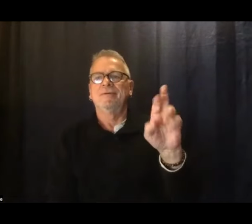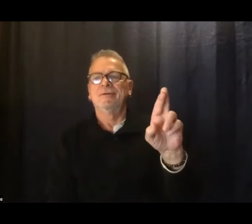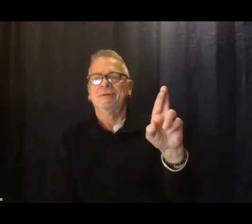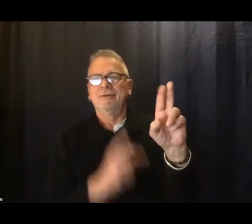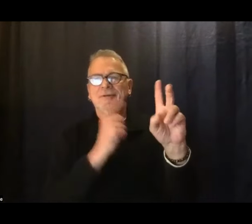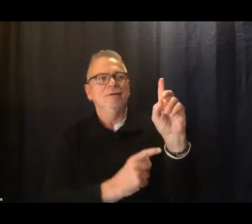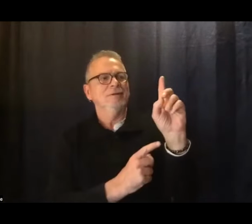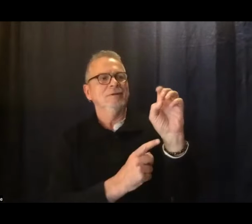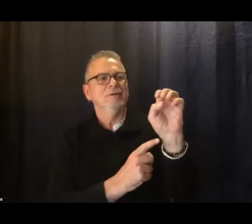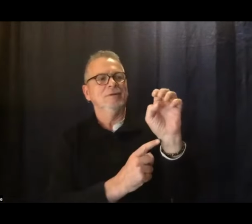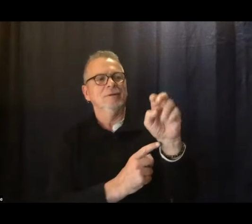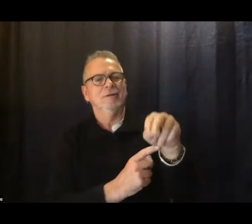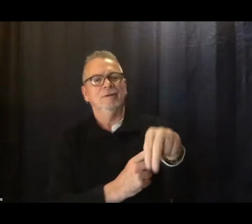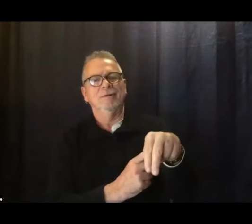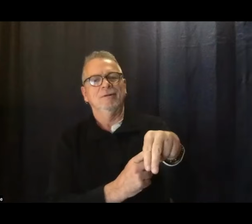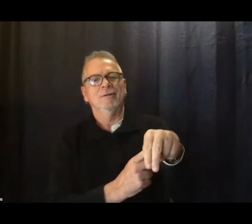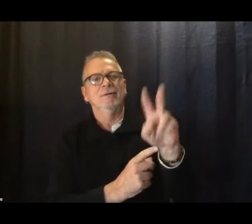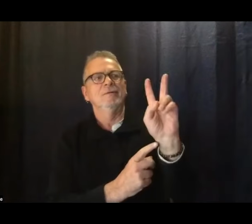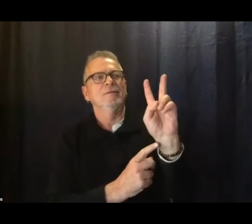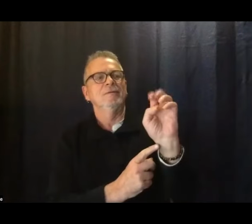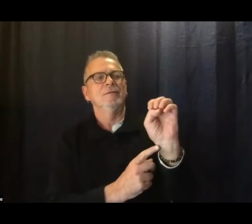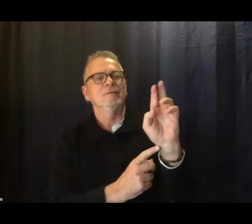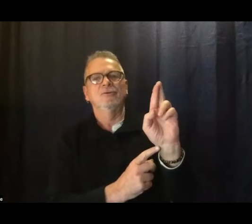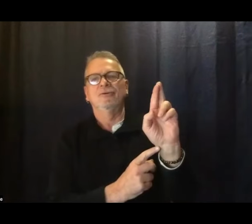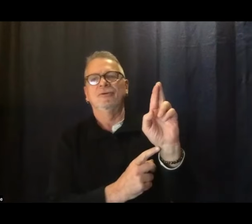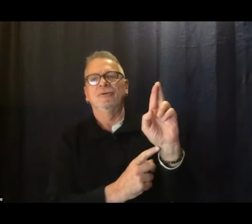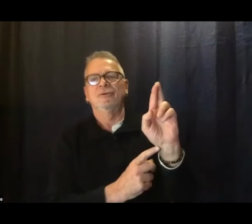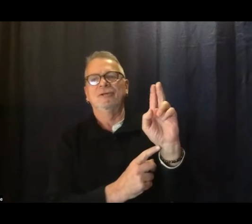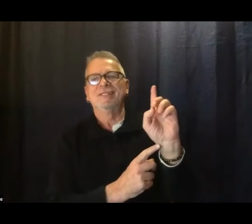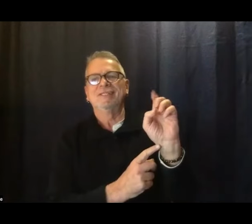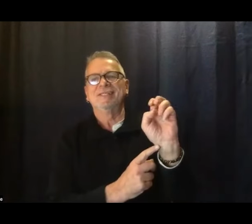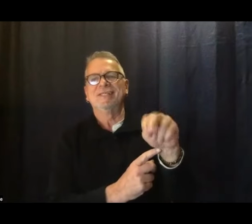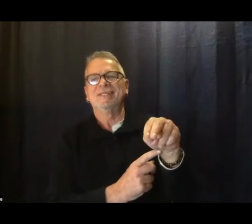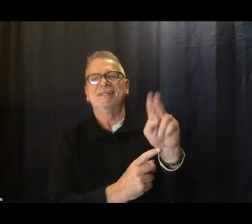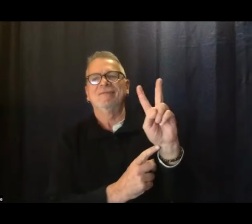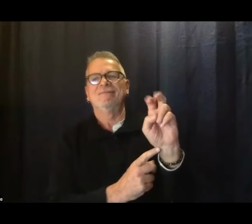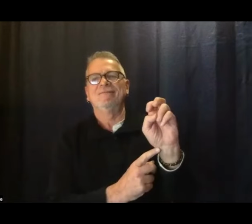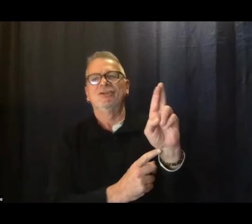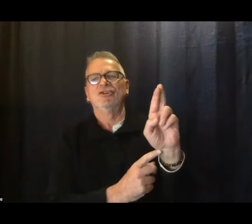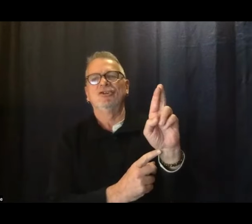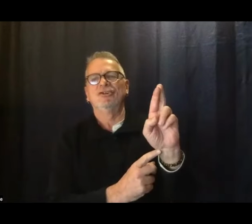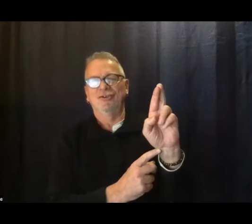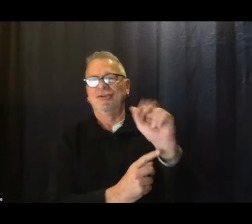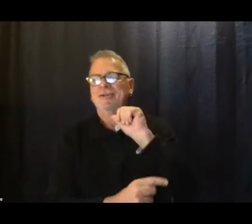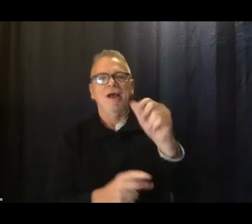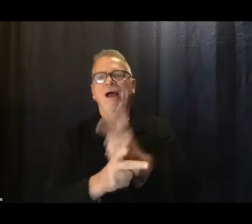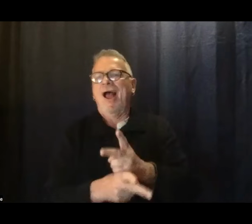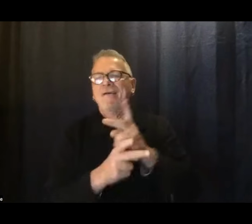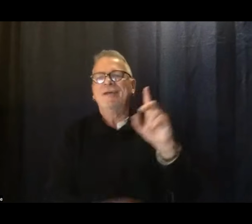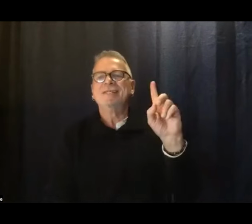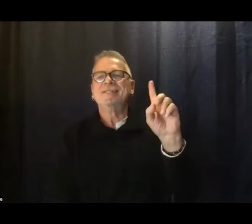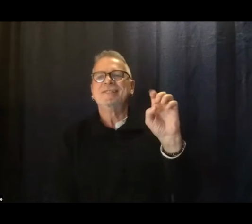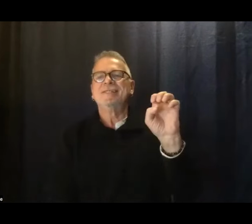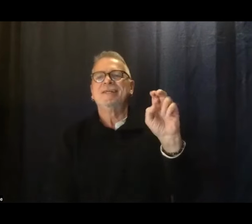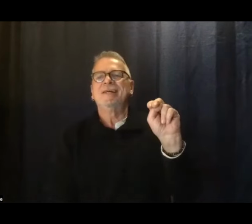Notice the difference. DNVER. DEN drops down, V pops up, ER. Right? So